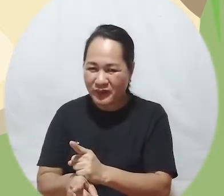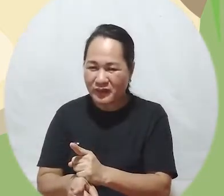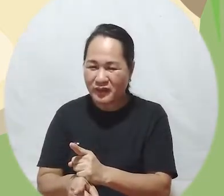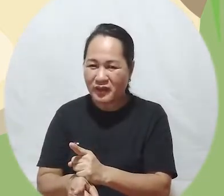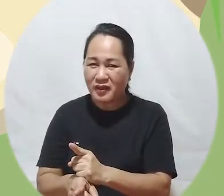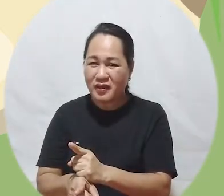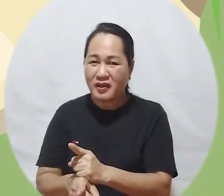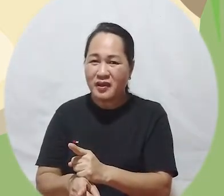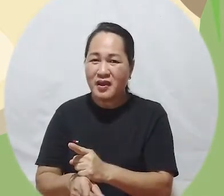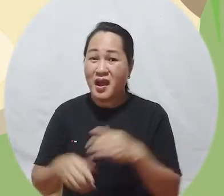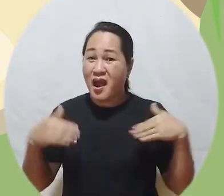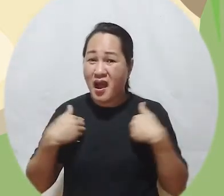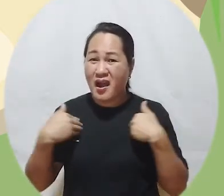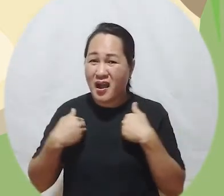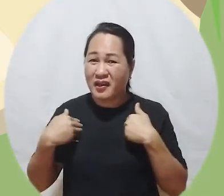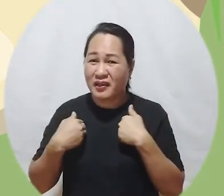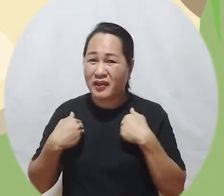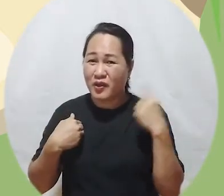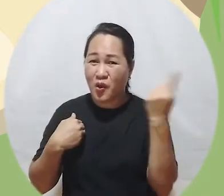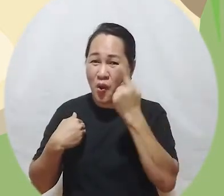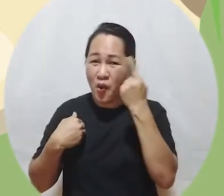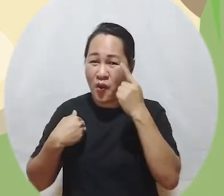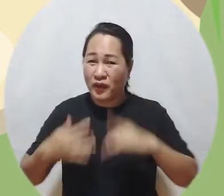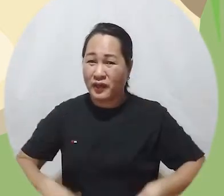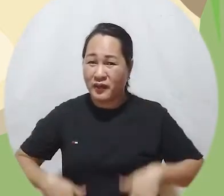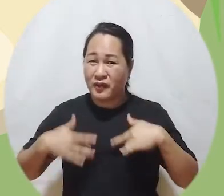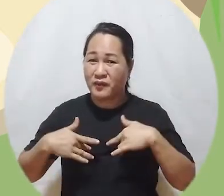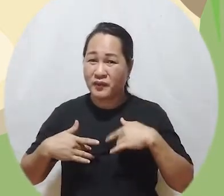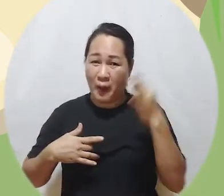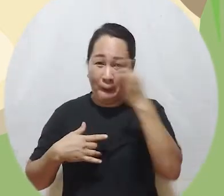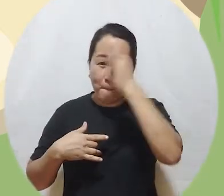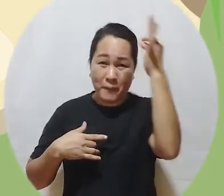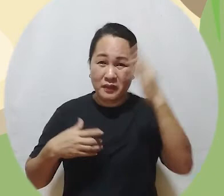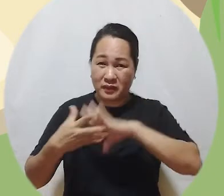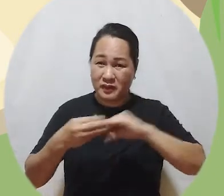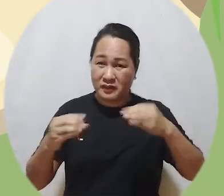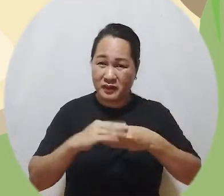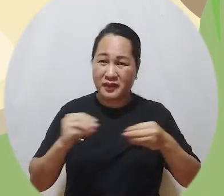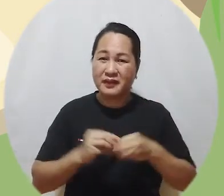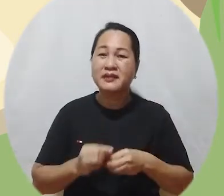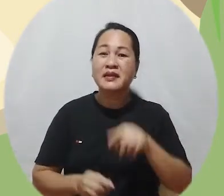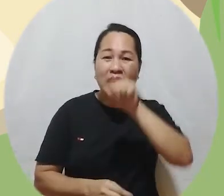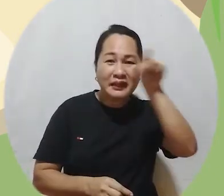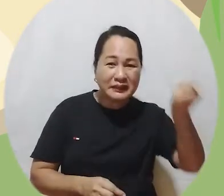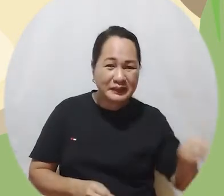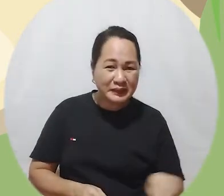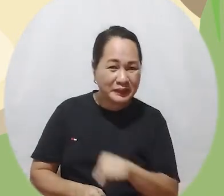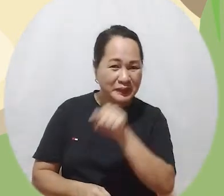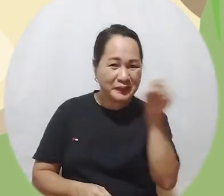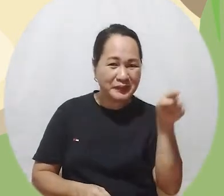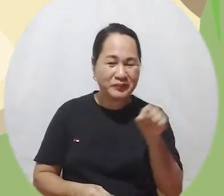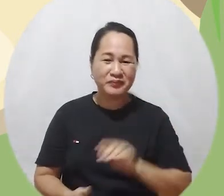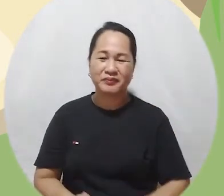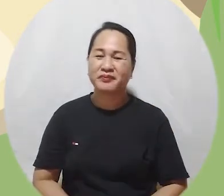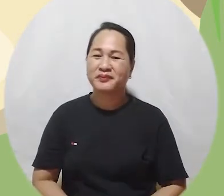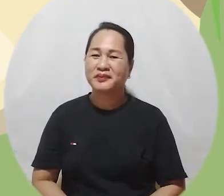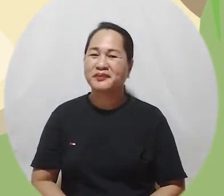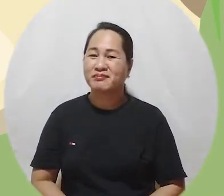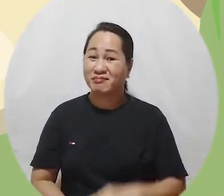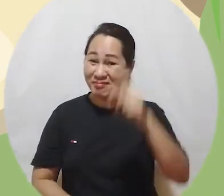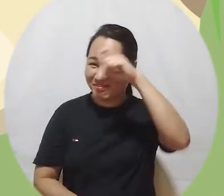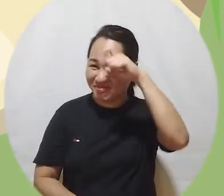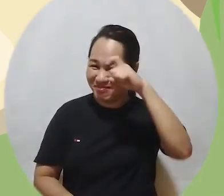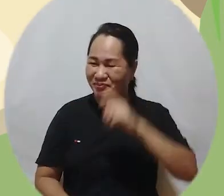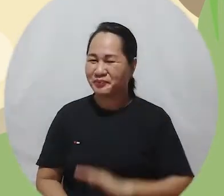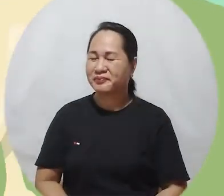Correct! It is an animal that only exists in fantasy stories, so we will encircle it. That